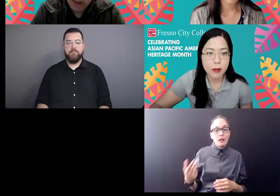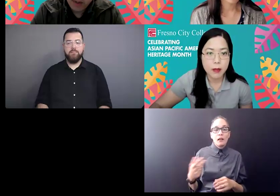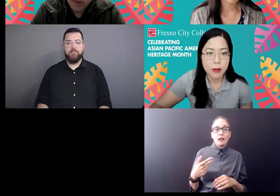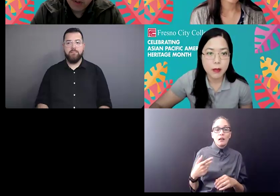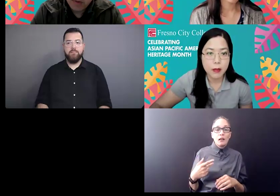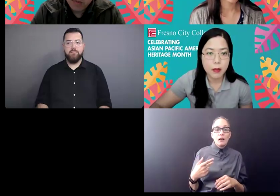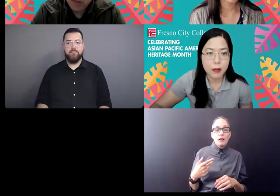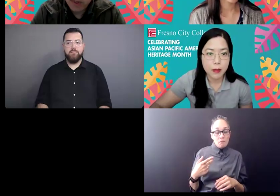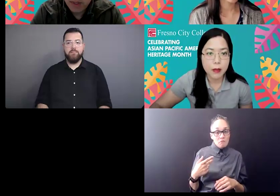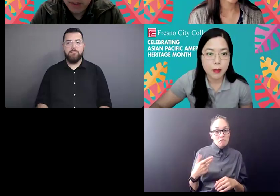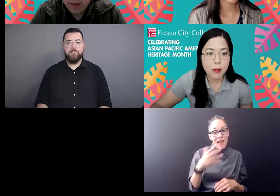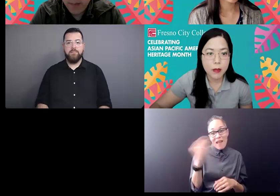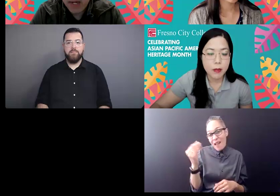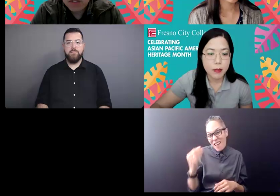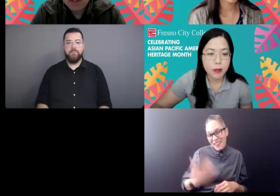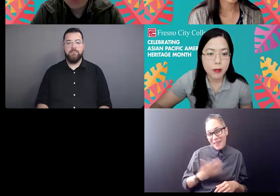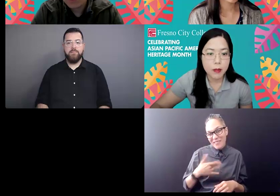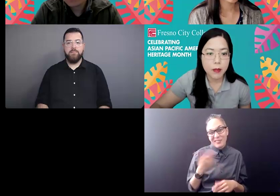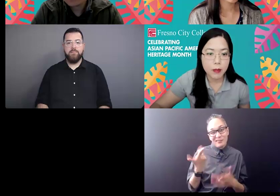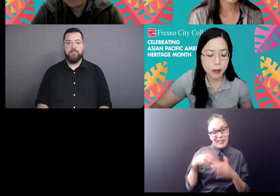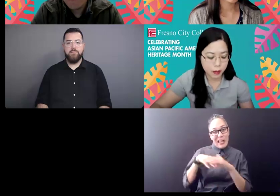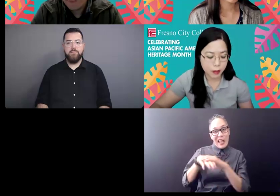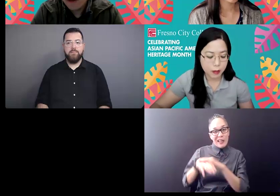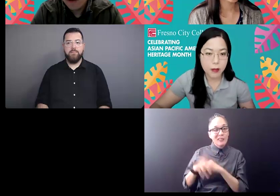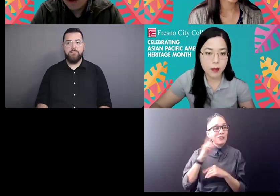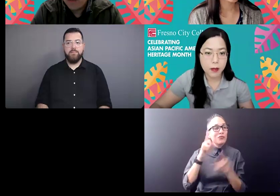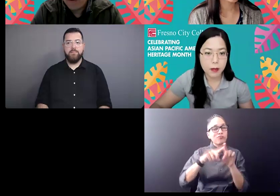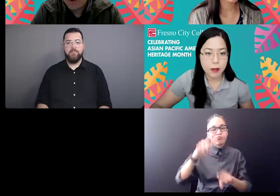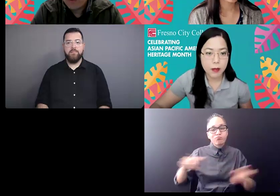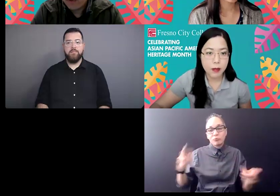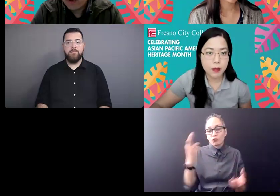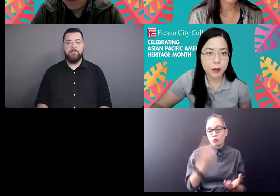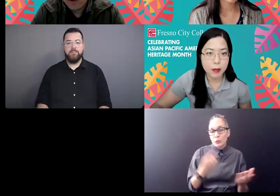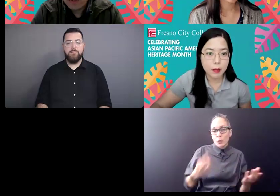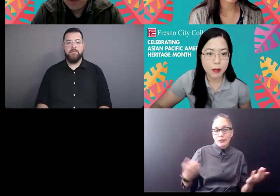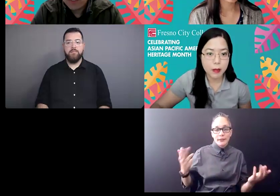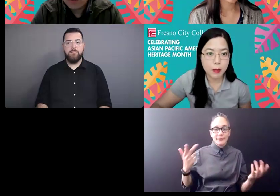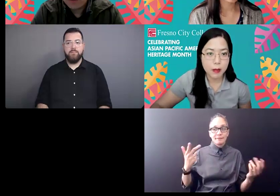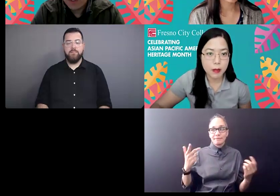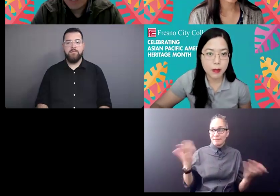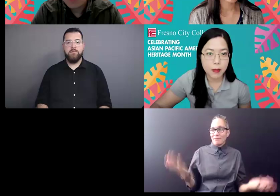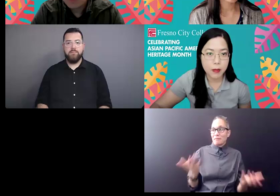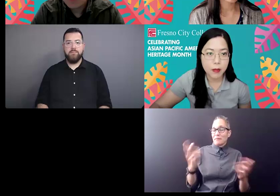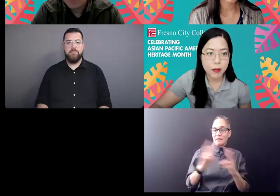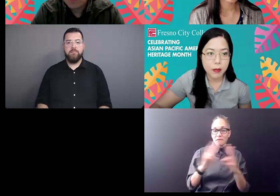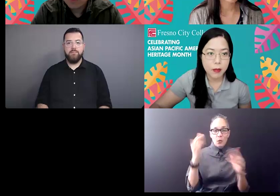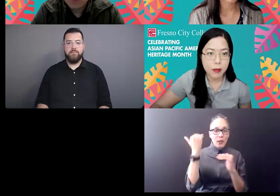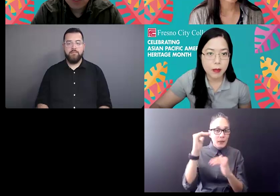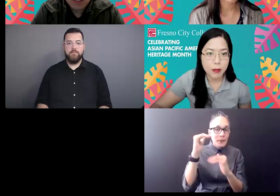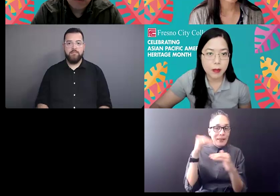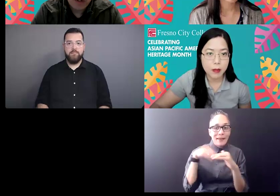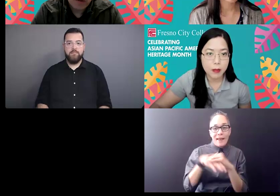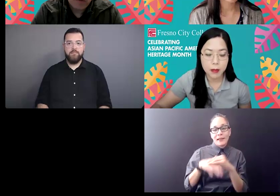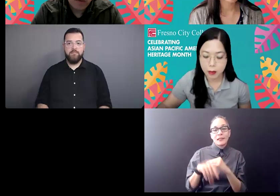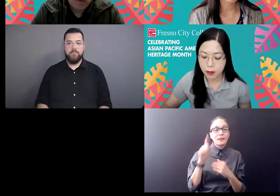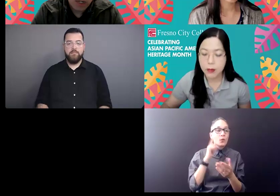another one I believe is probably access to resources. We have very limited access to resources